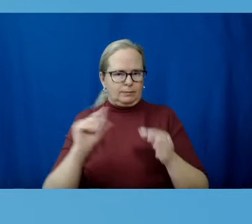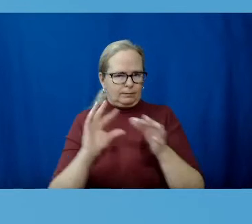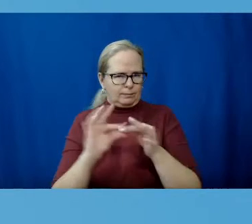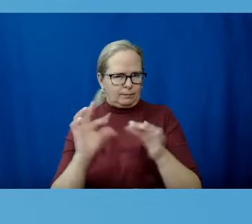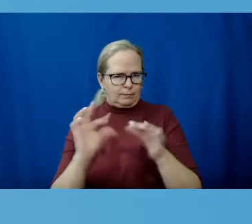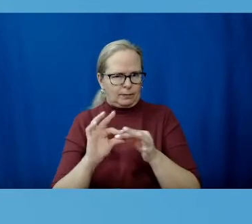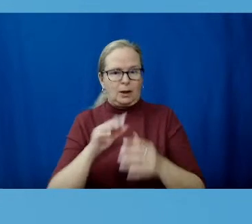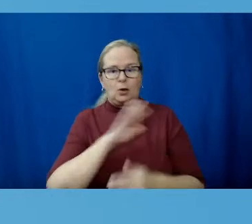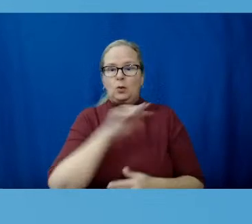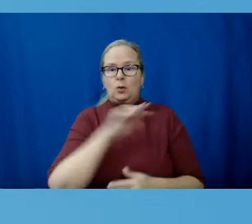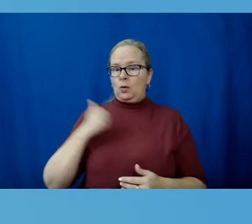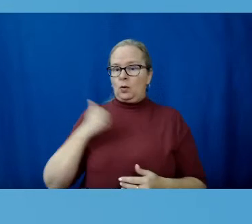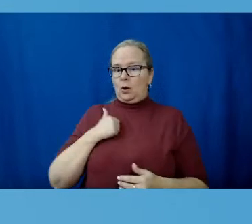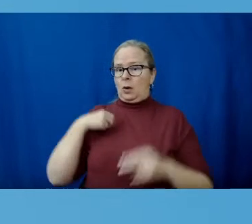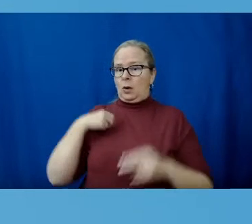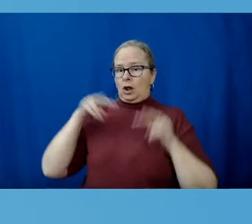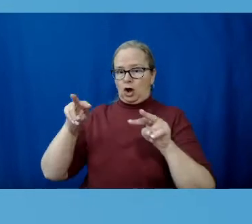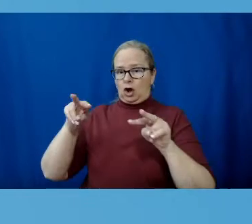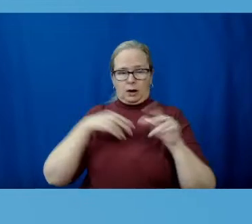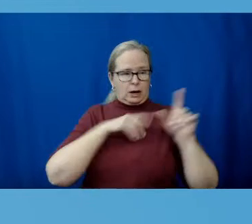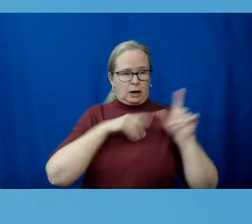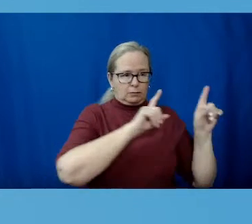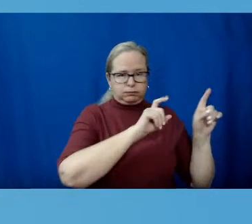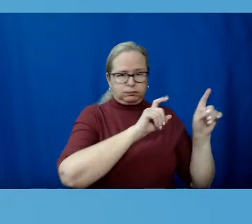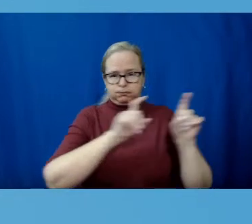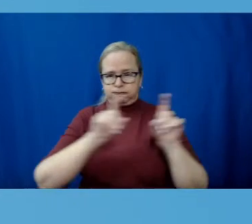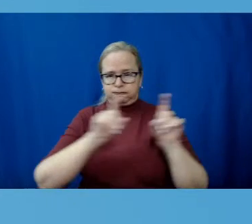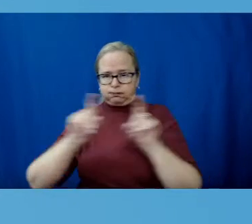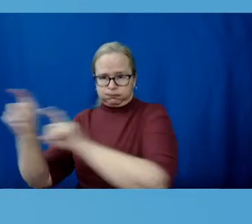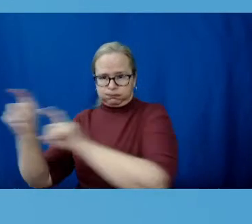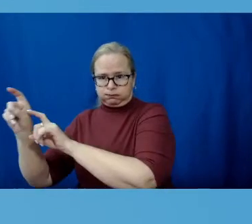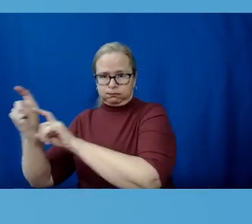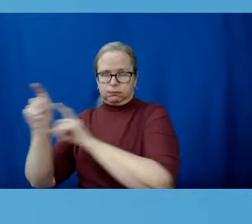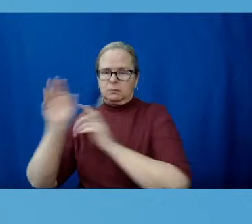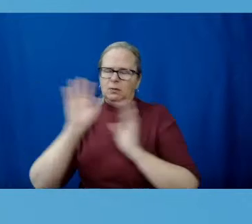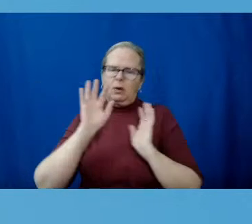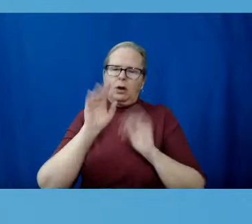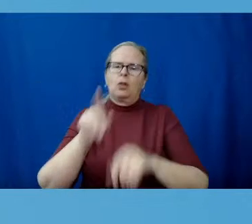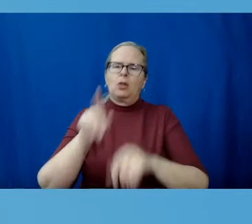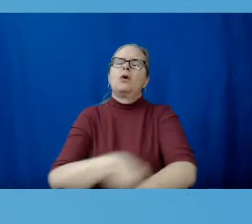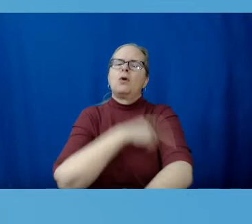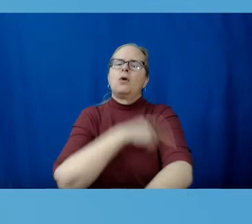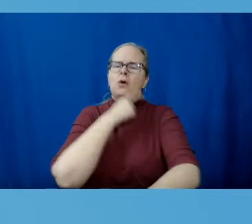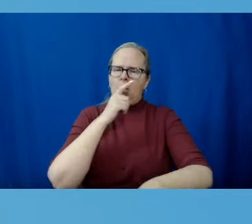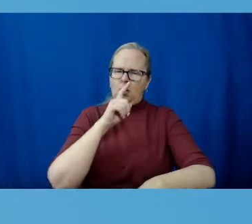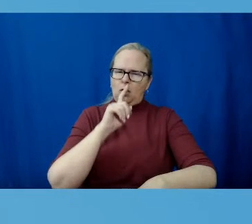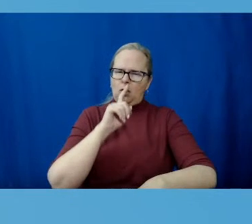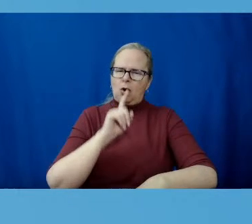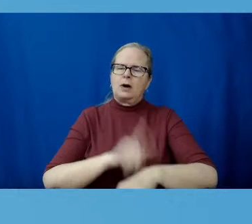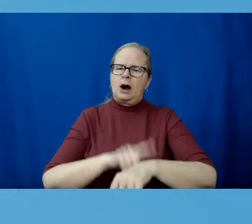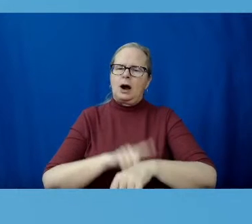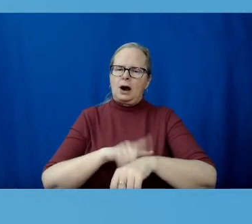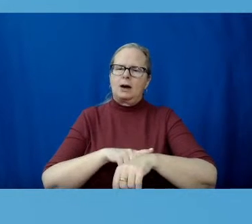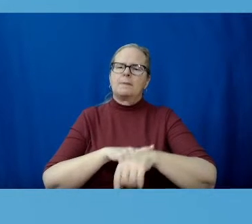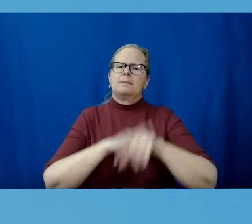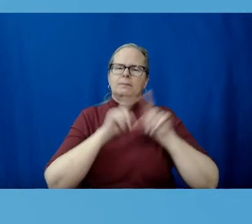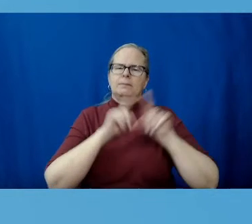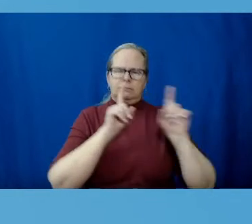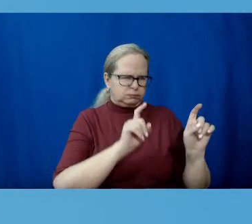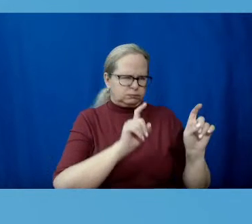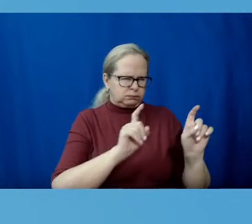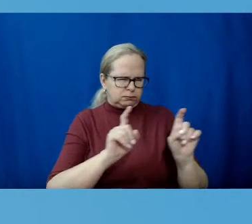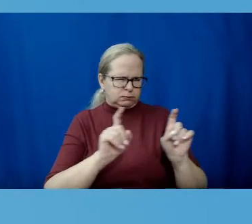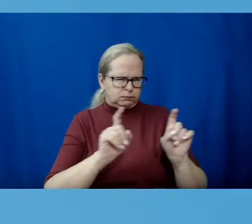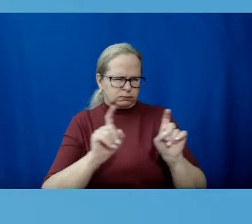in Canadian political history. There is no doubt about that. Polling at his level, the only